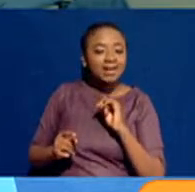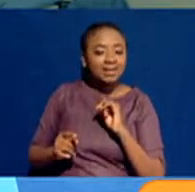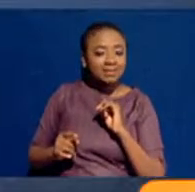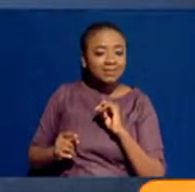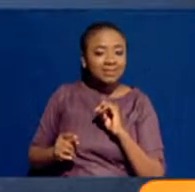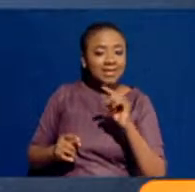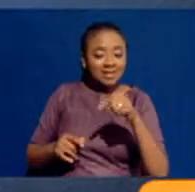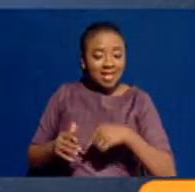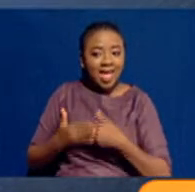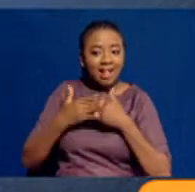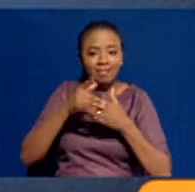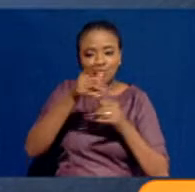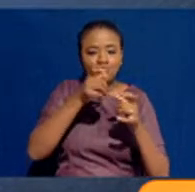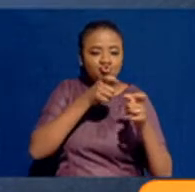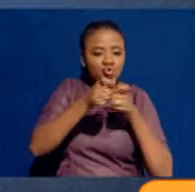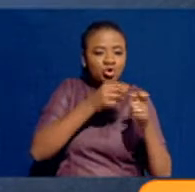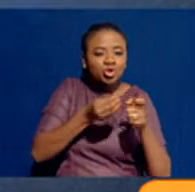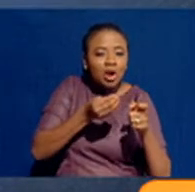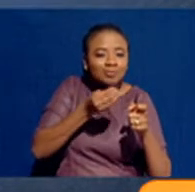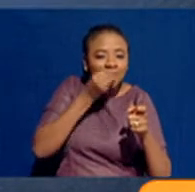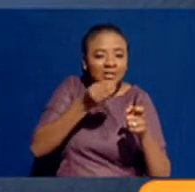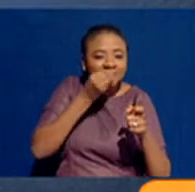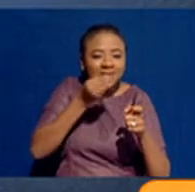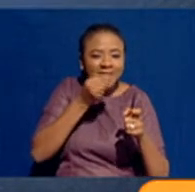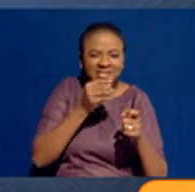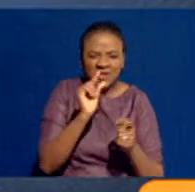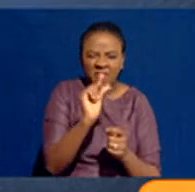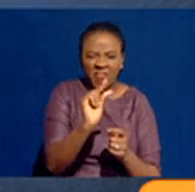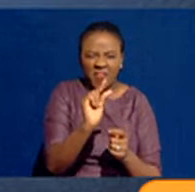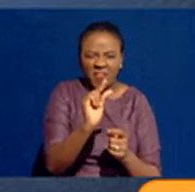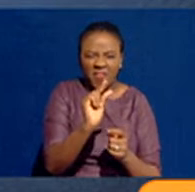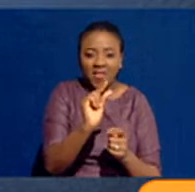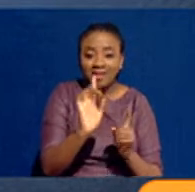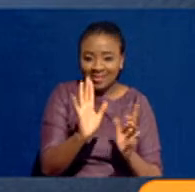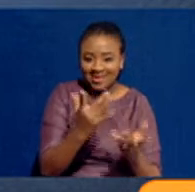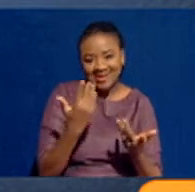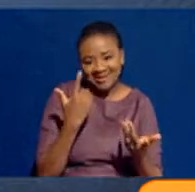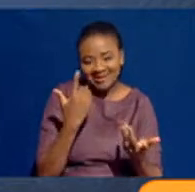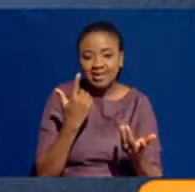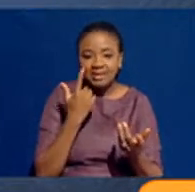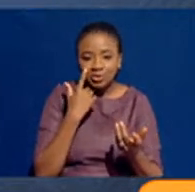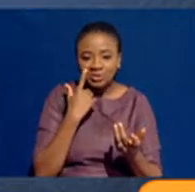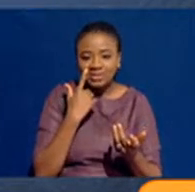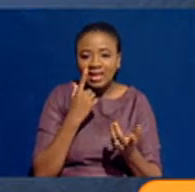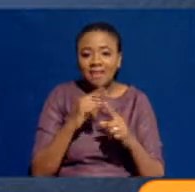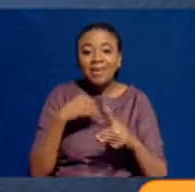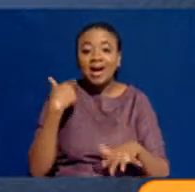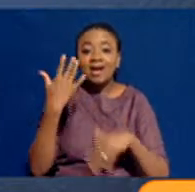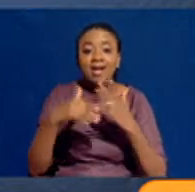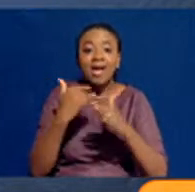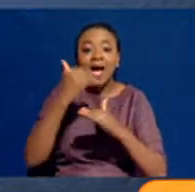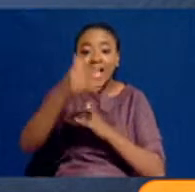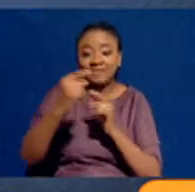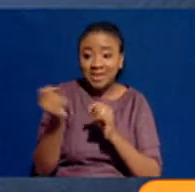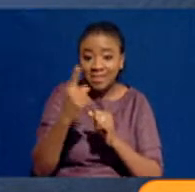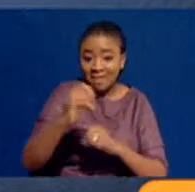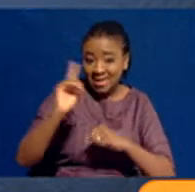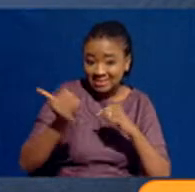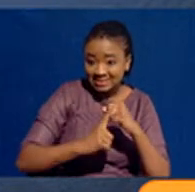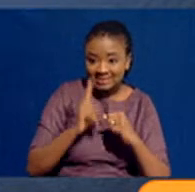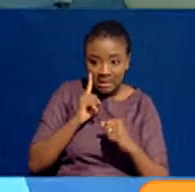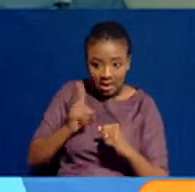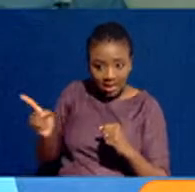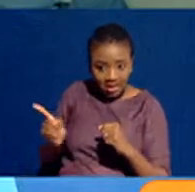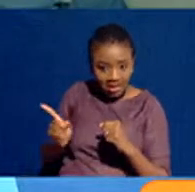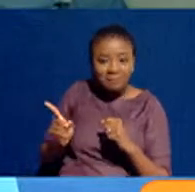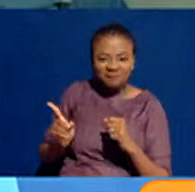6 months. The hope is that in that time, the brain has learned to demand less food. So it's trying to create a habit. So you